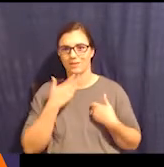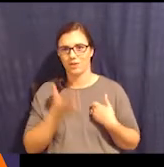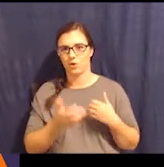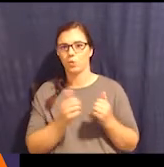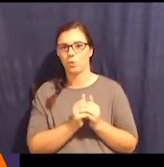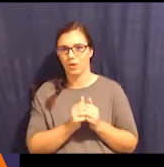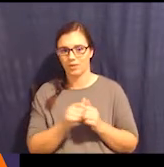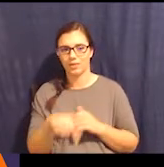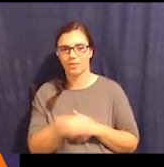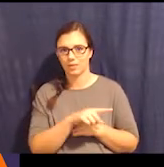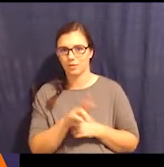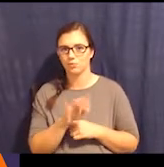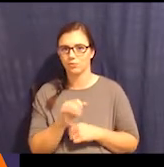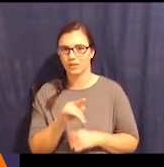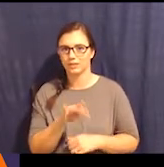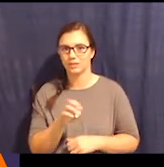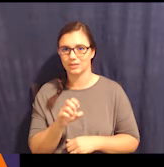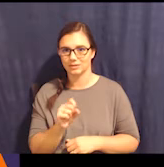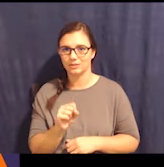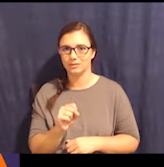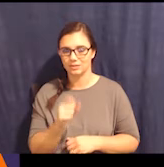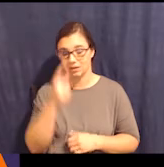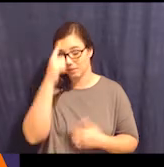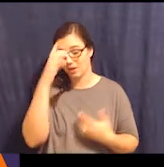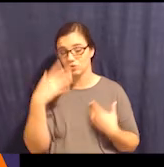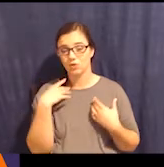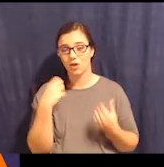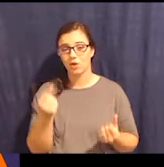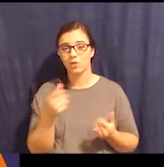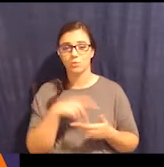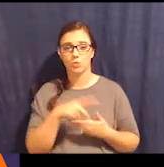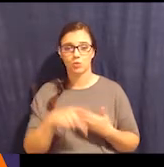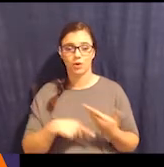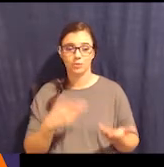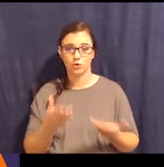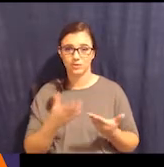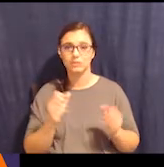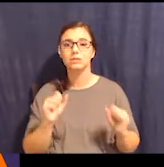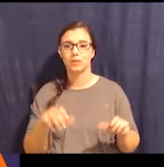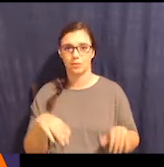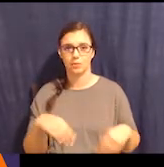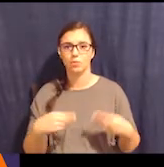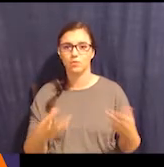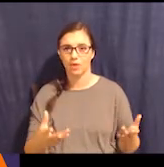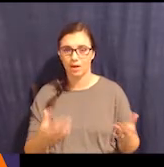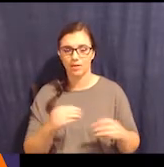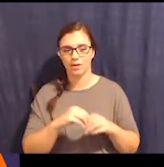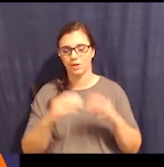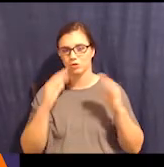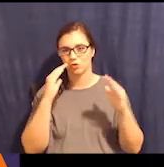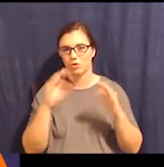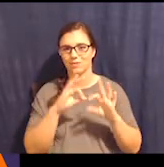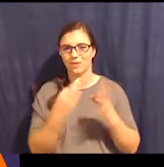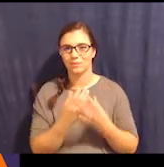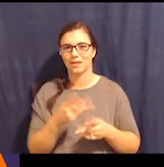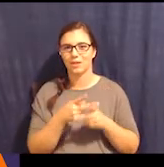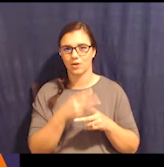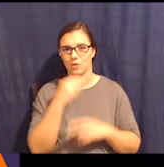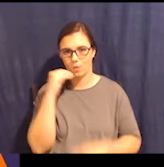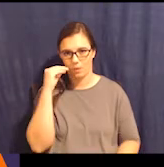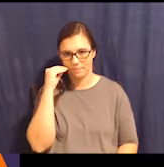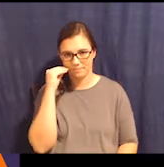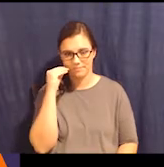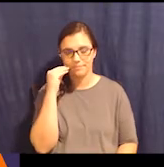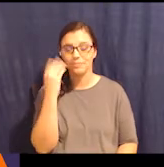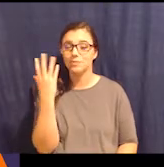program services can be provided in an adult family care home in order to provide additional evaluation and